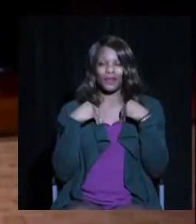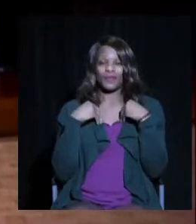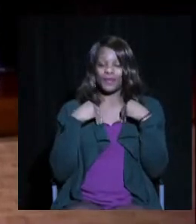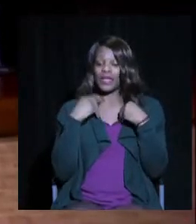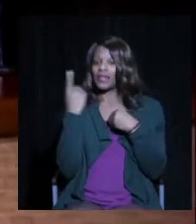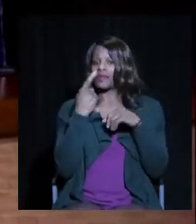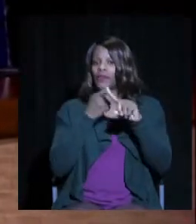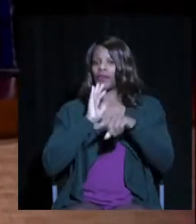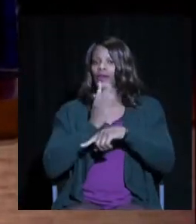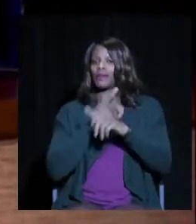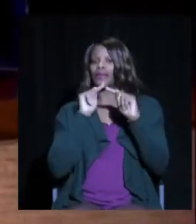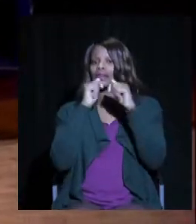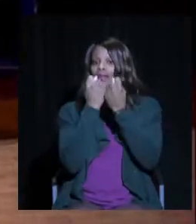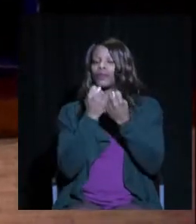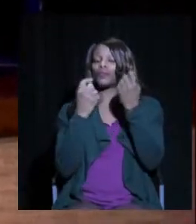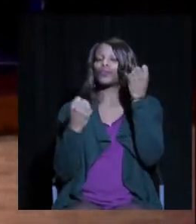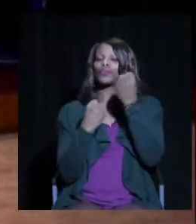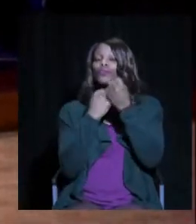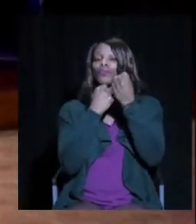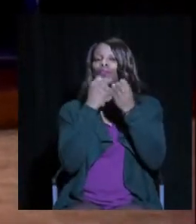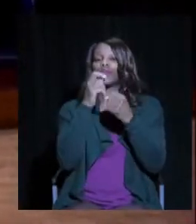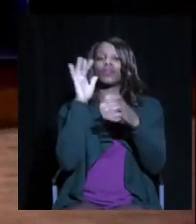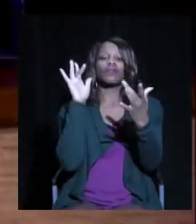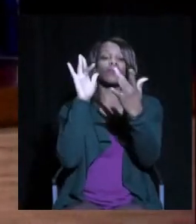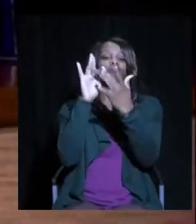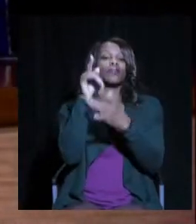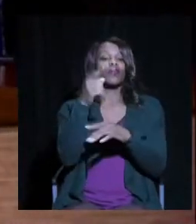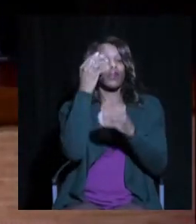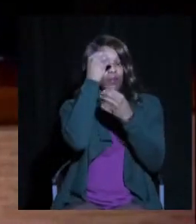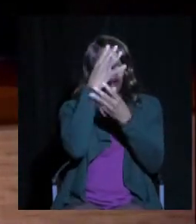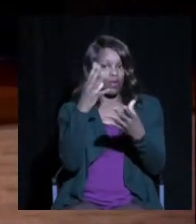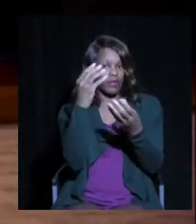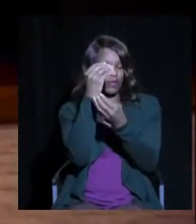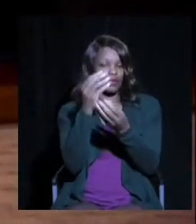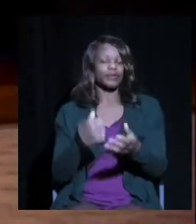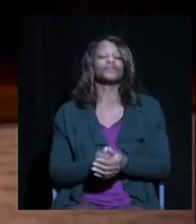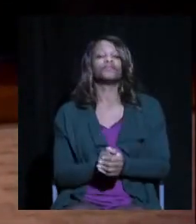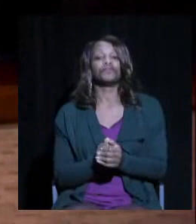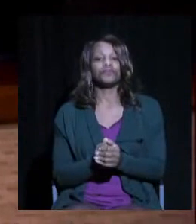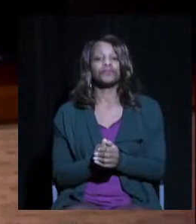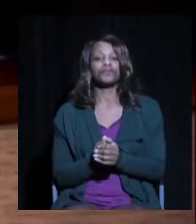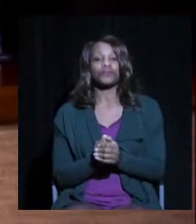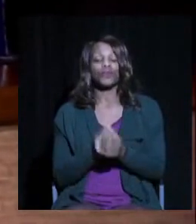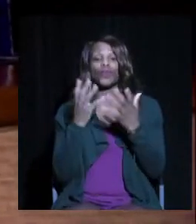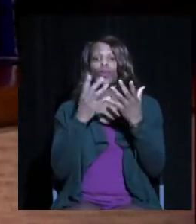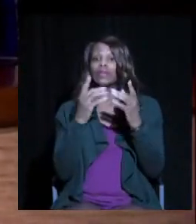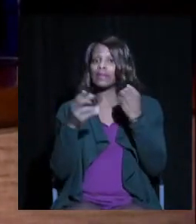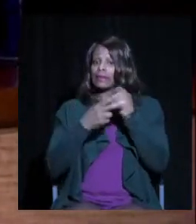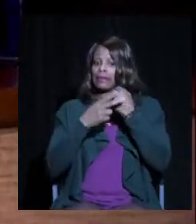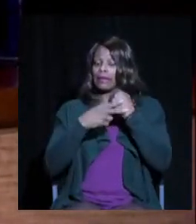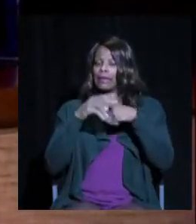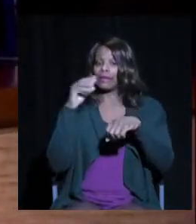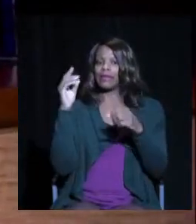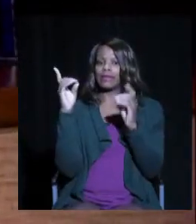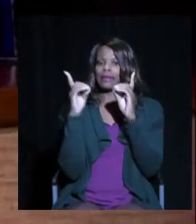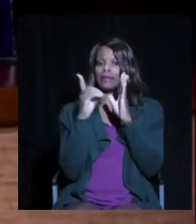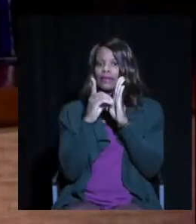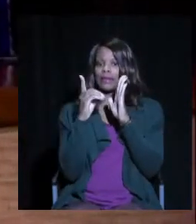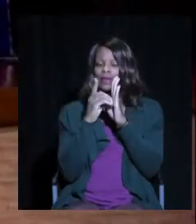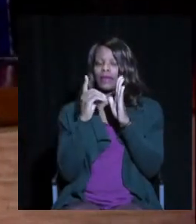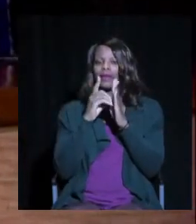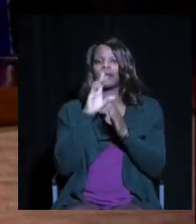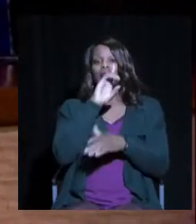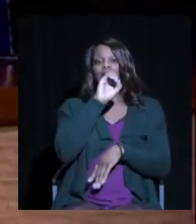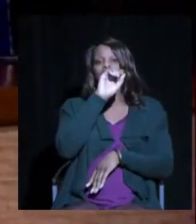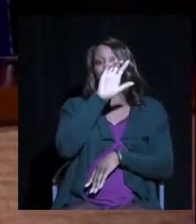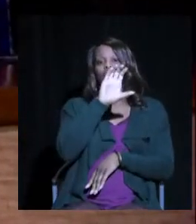from our team will follow up with you for more information. Hey friends, we want you to save the date, December 31st,